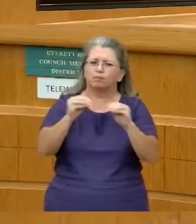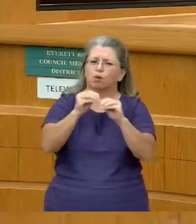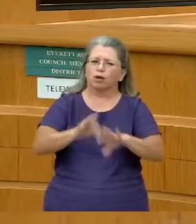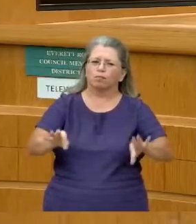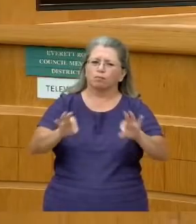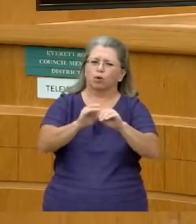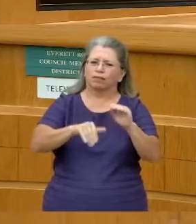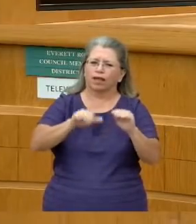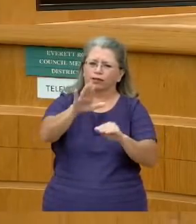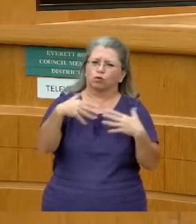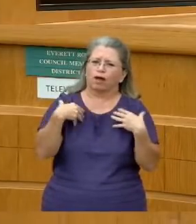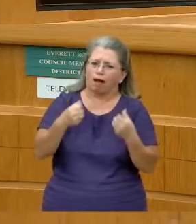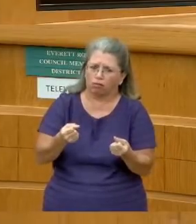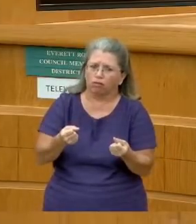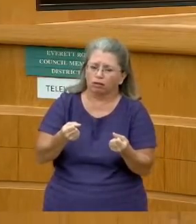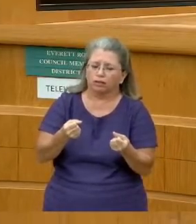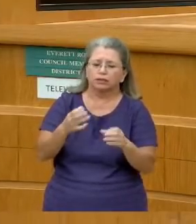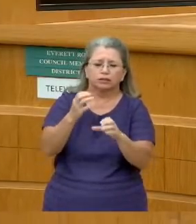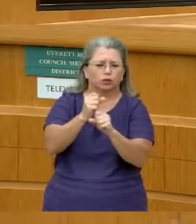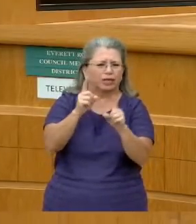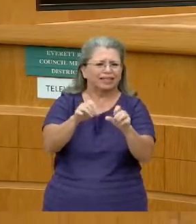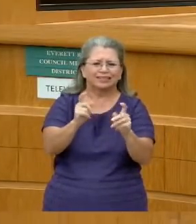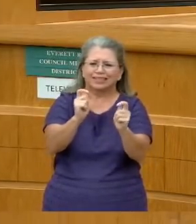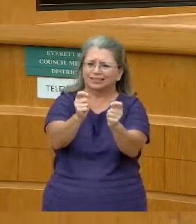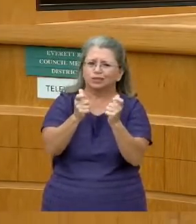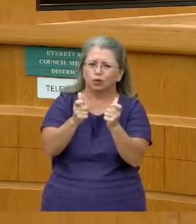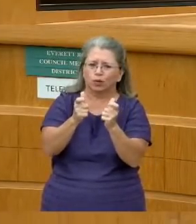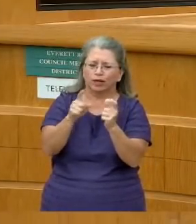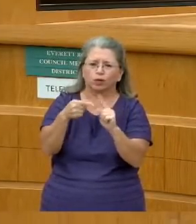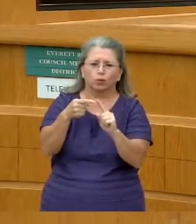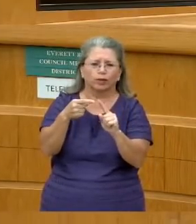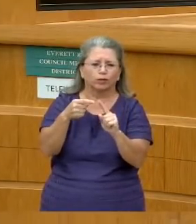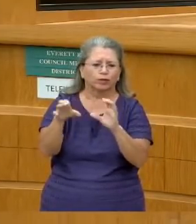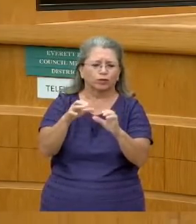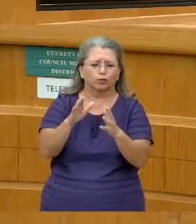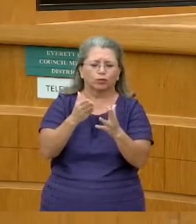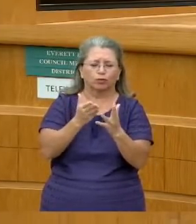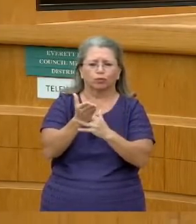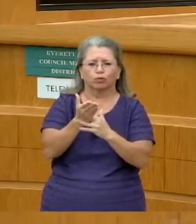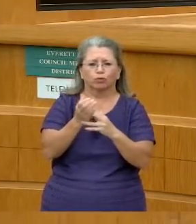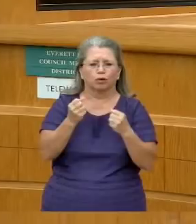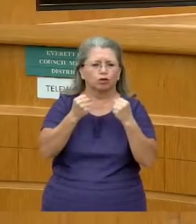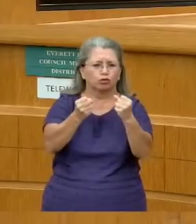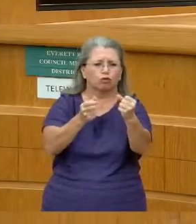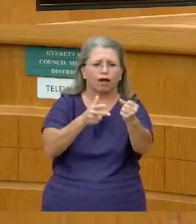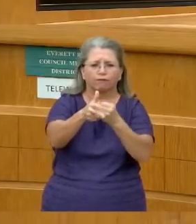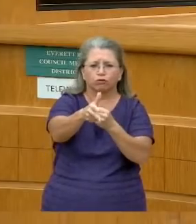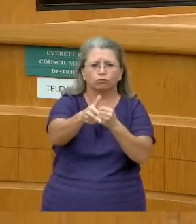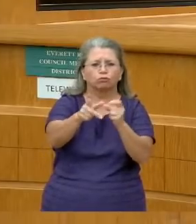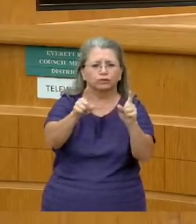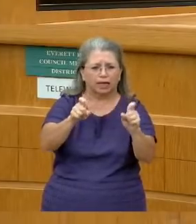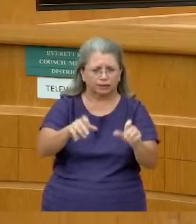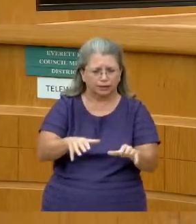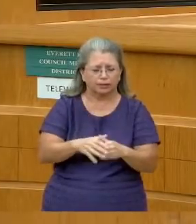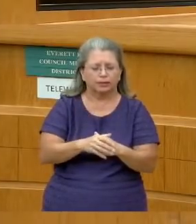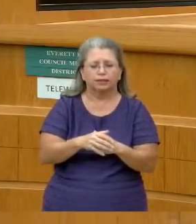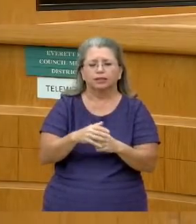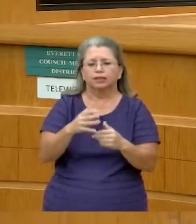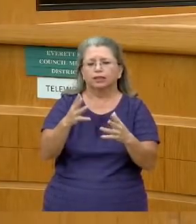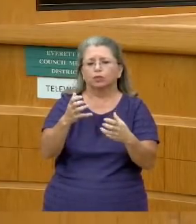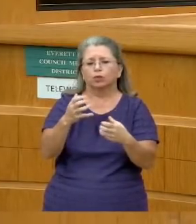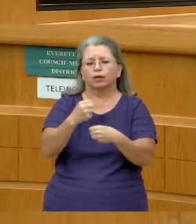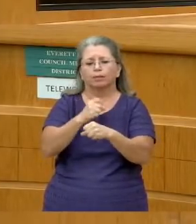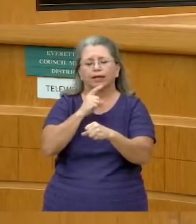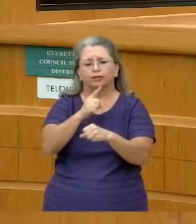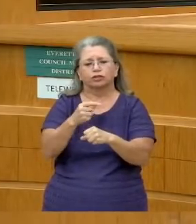So getting a test is quick when we do it through our mobile drive-through testing, And we want to make certain we can get that for you